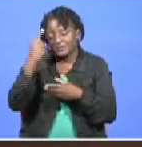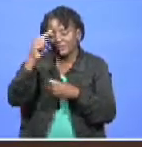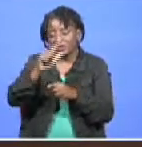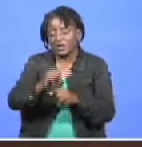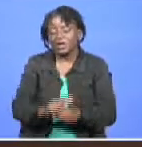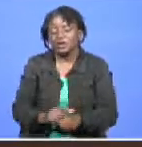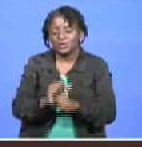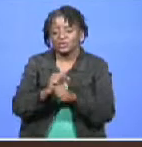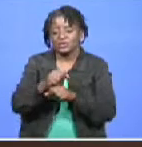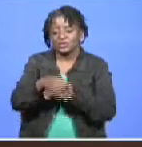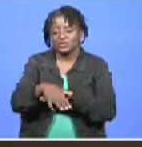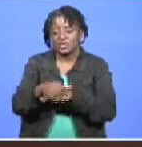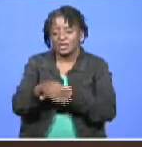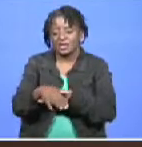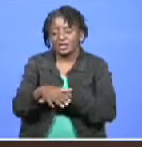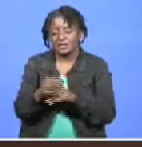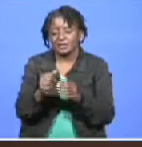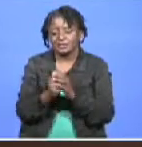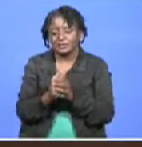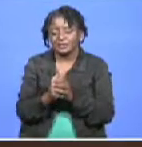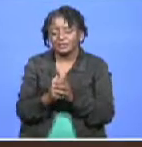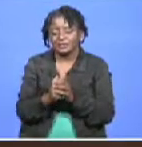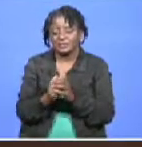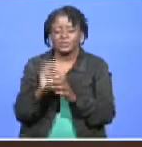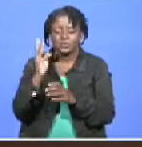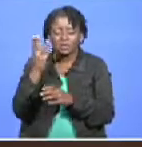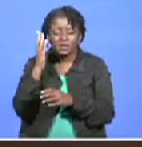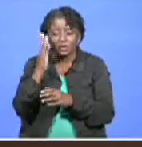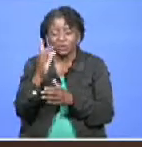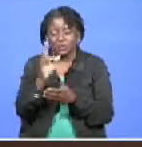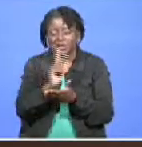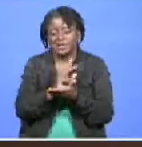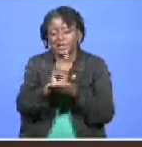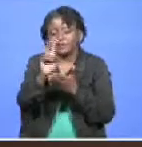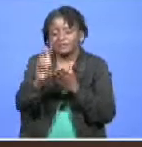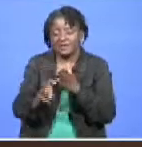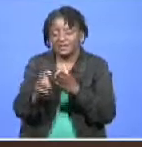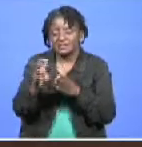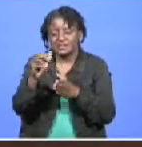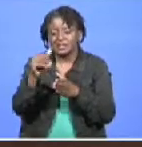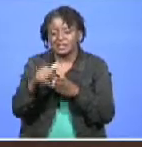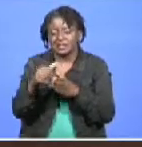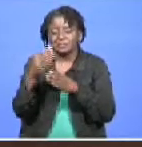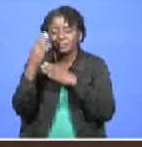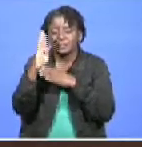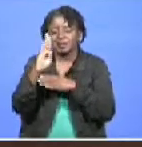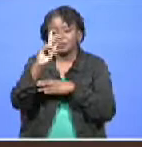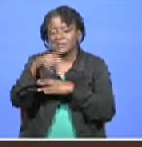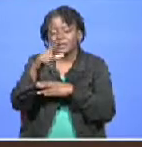and brownouts. And we will invest in Bahamas Power requirements for the long term.